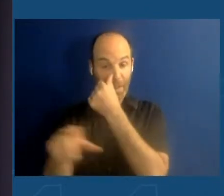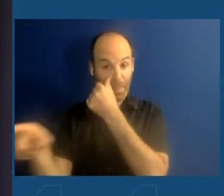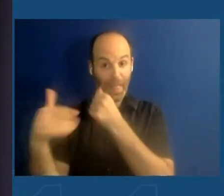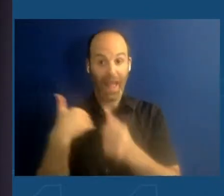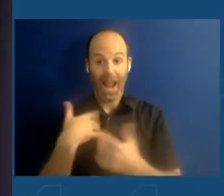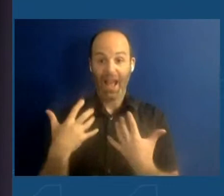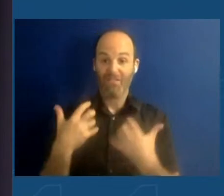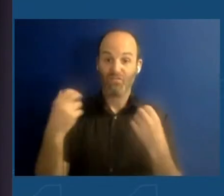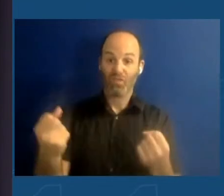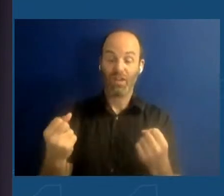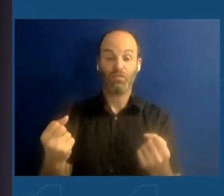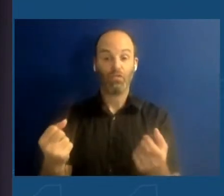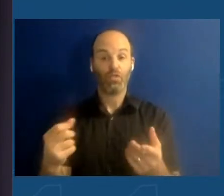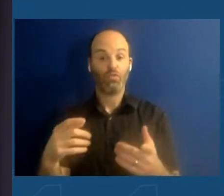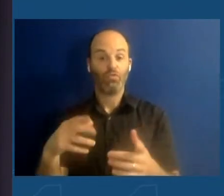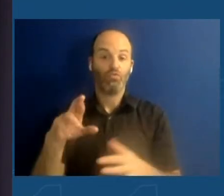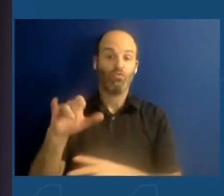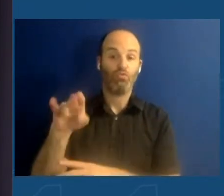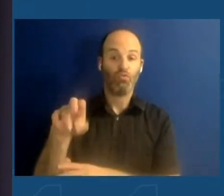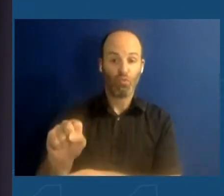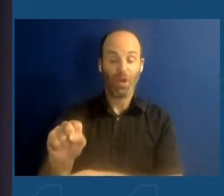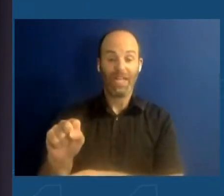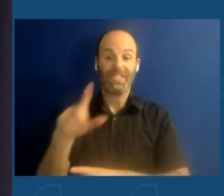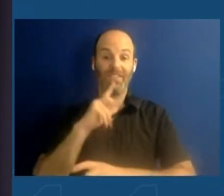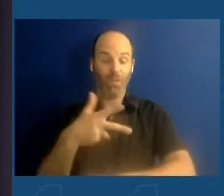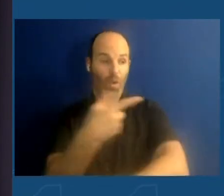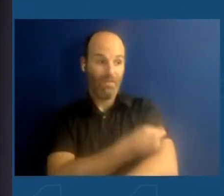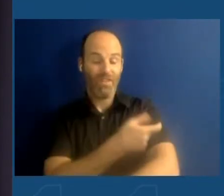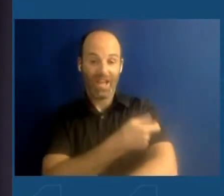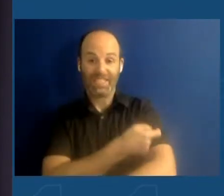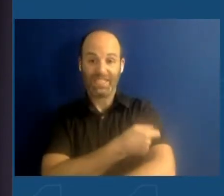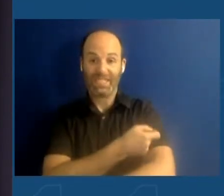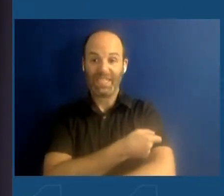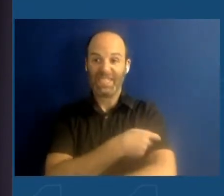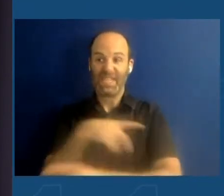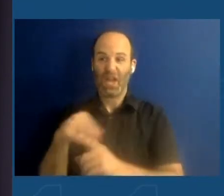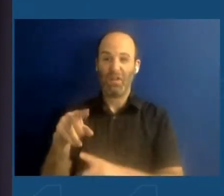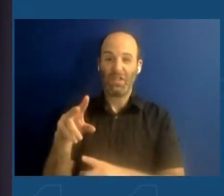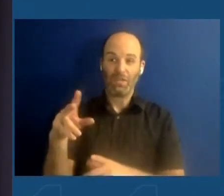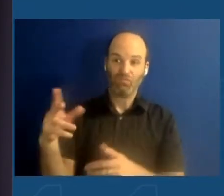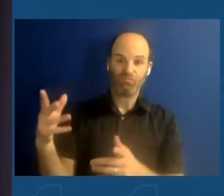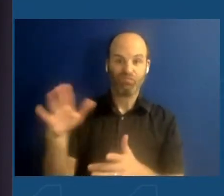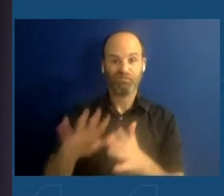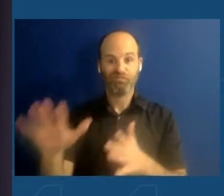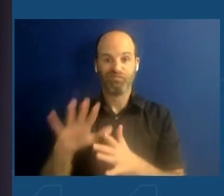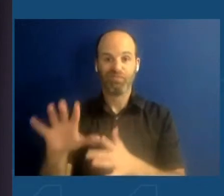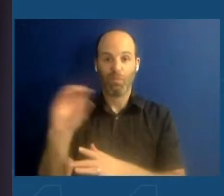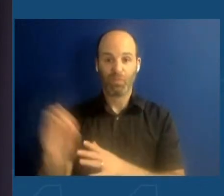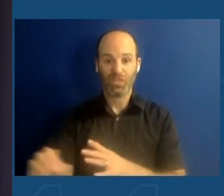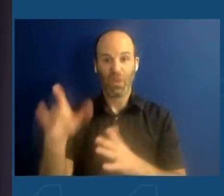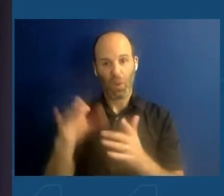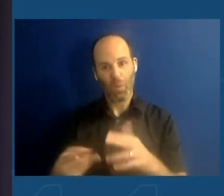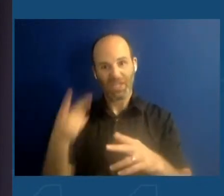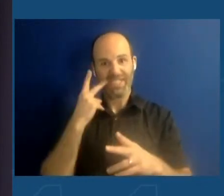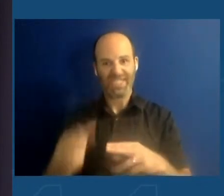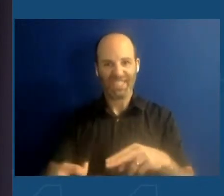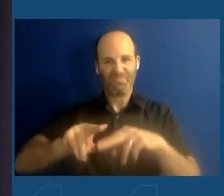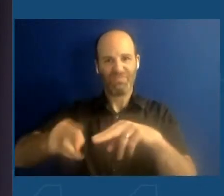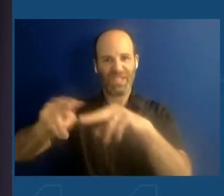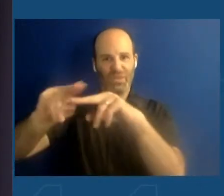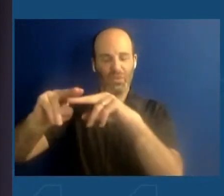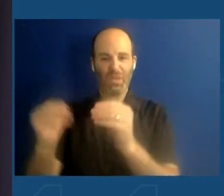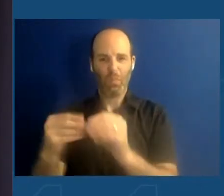60%. We want that vaccination rate to go up, and we're trying to make it as easy as possible. It's hard to believe that it was just in